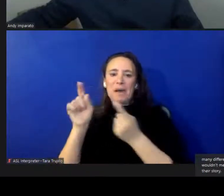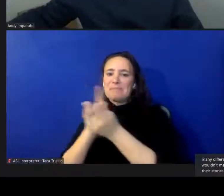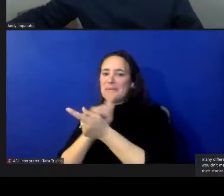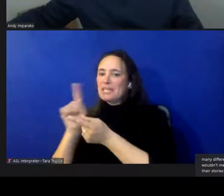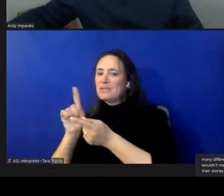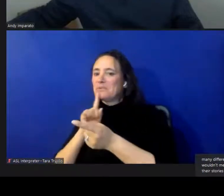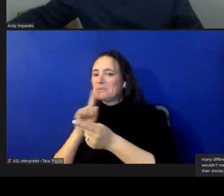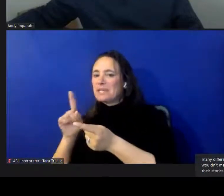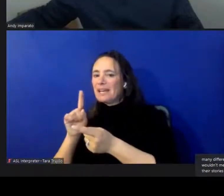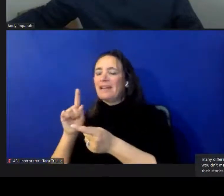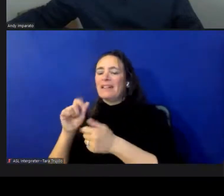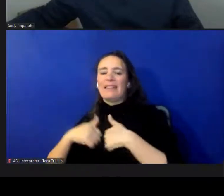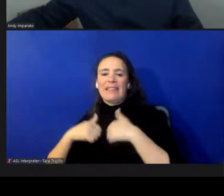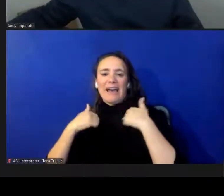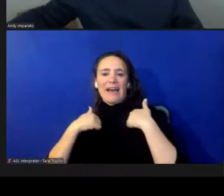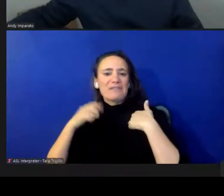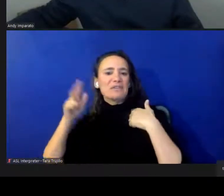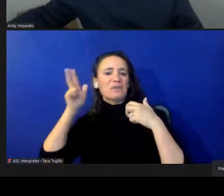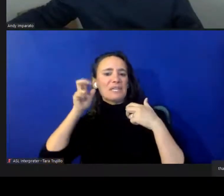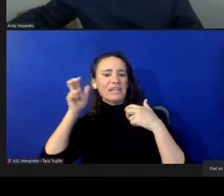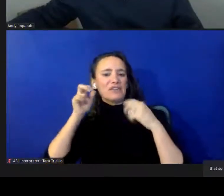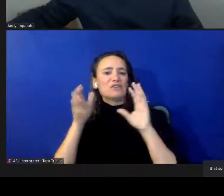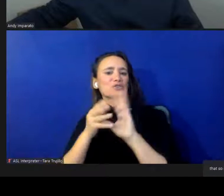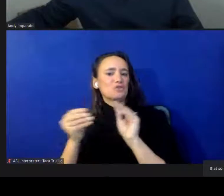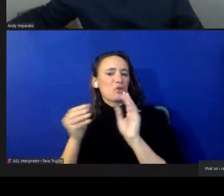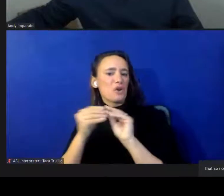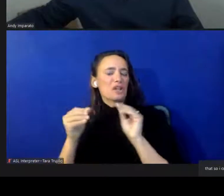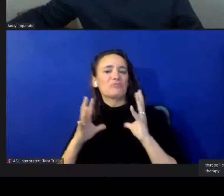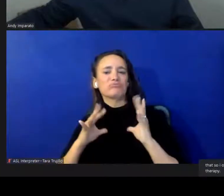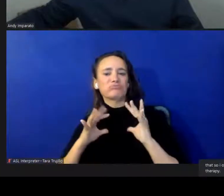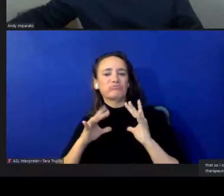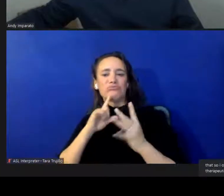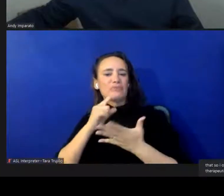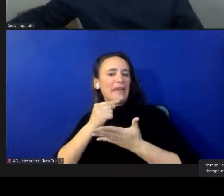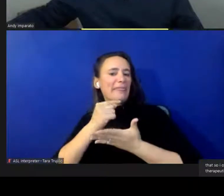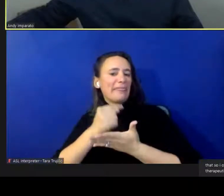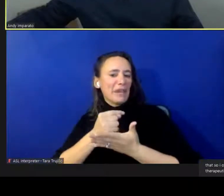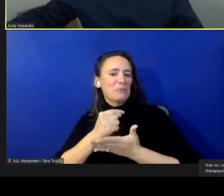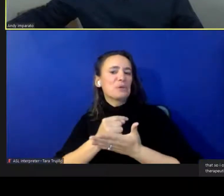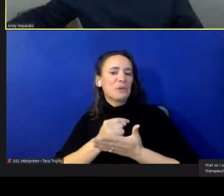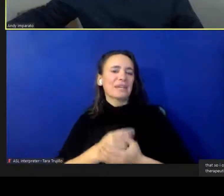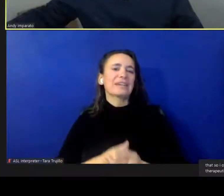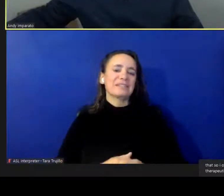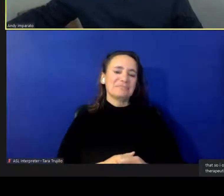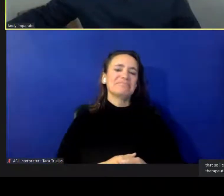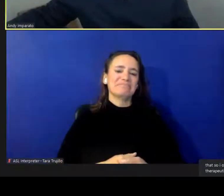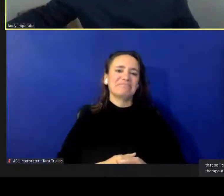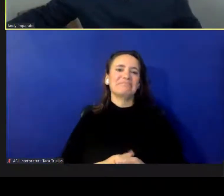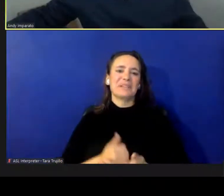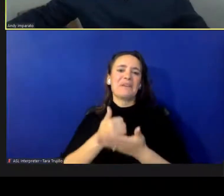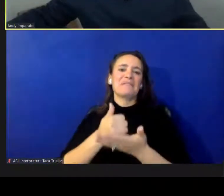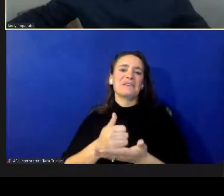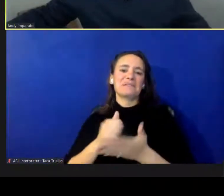and everything like that. So I could see how that could be very therapeutic. Yeah. Awesome.